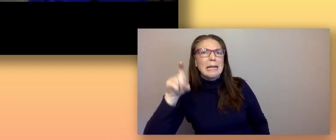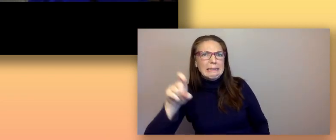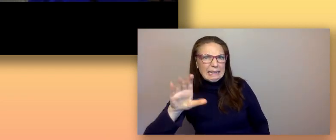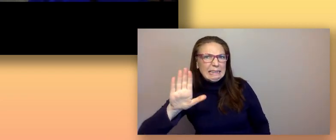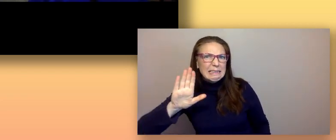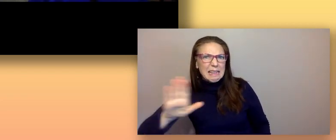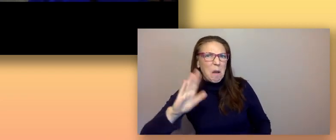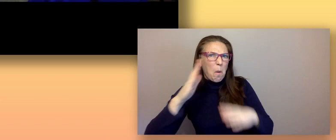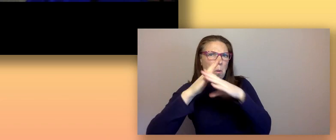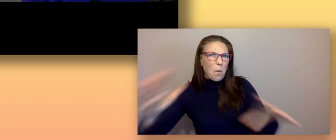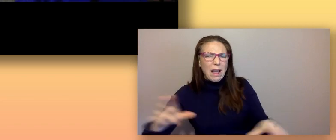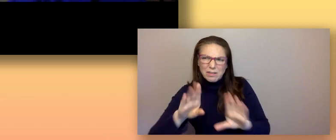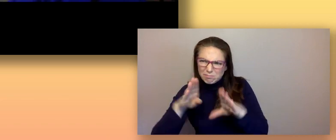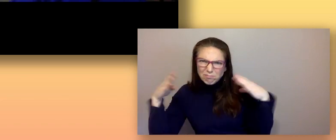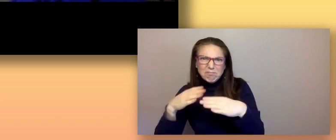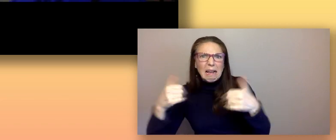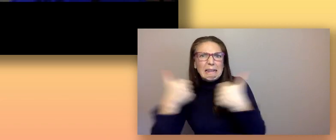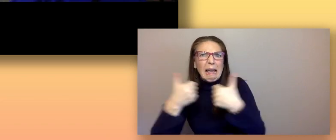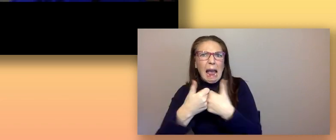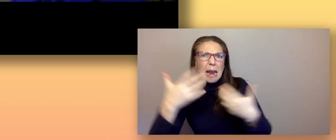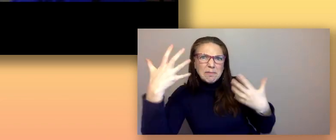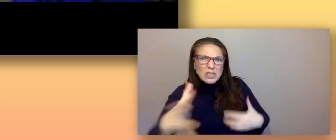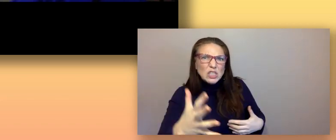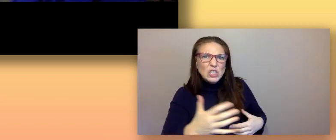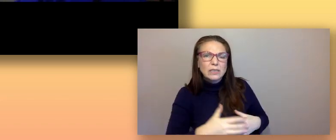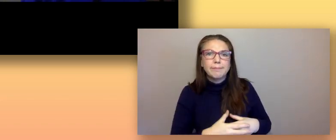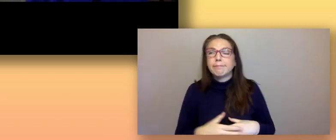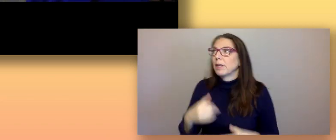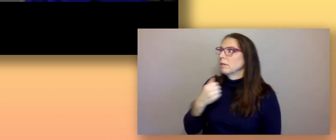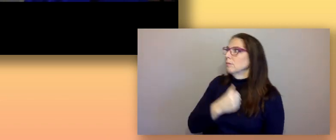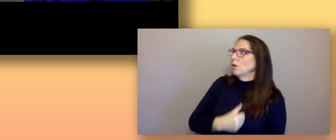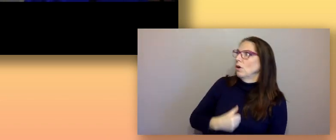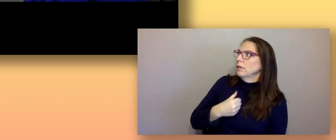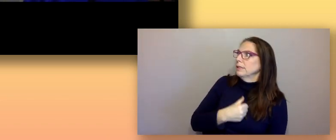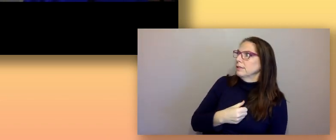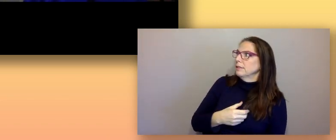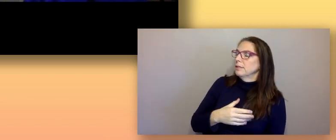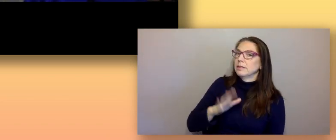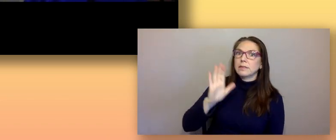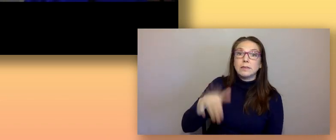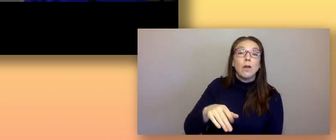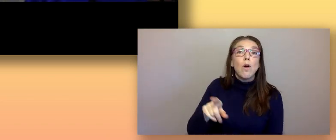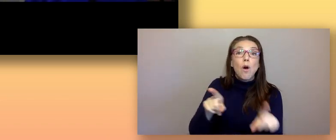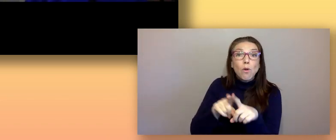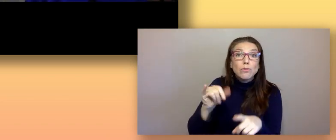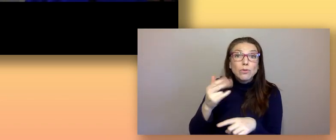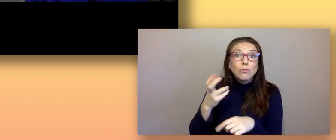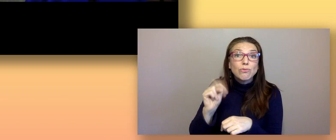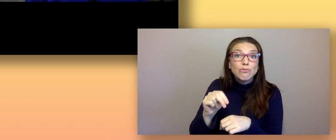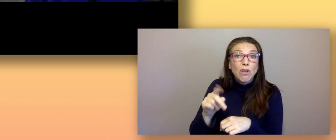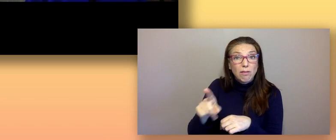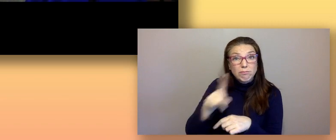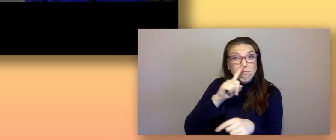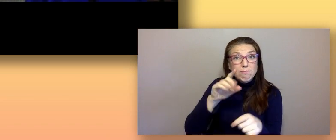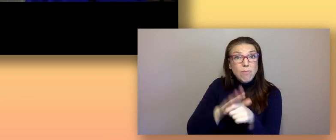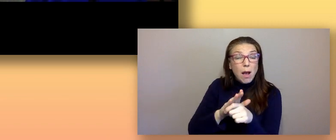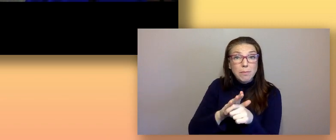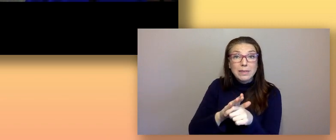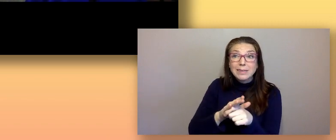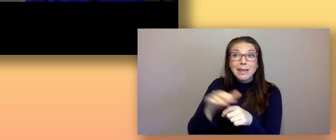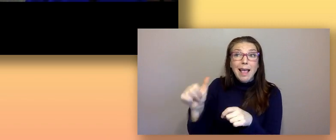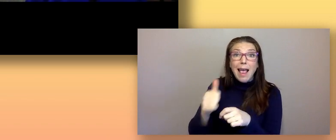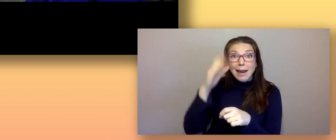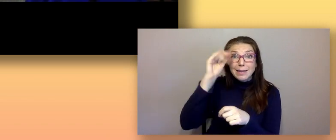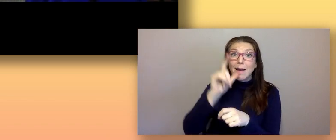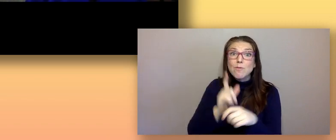need quiet as they're trying to focus on their game. Sorry. Also, John, you have to promise me that no guy